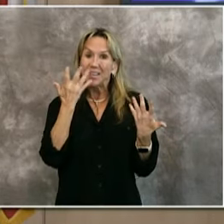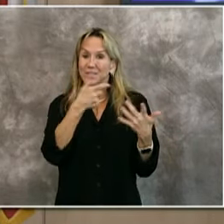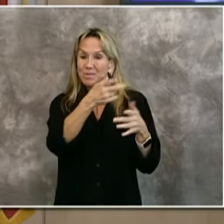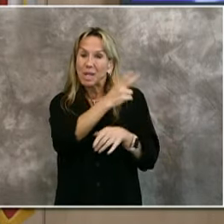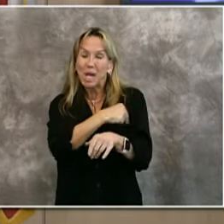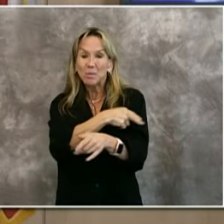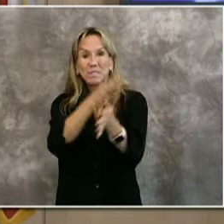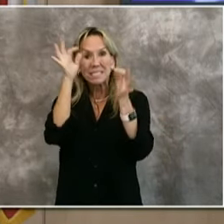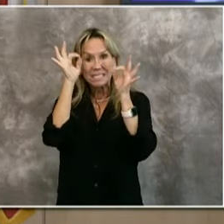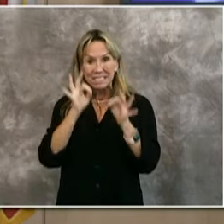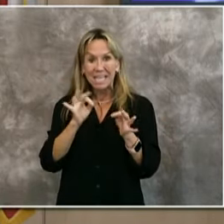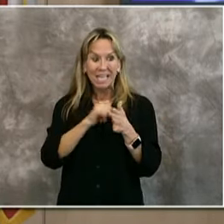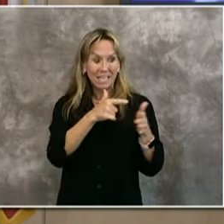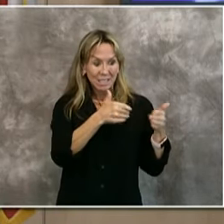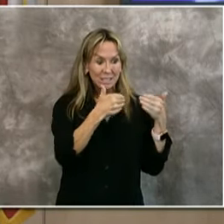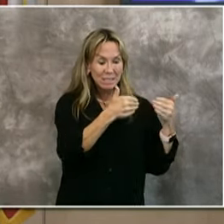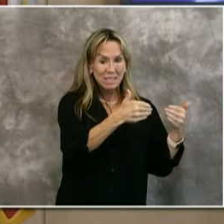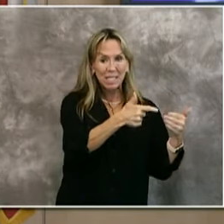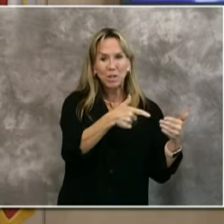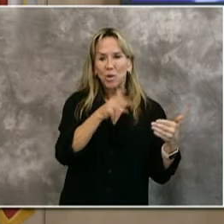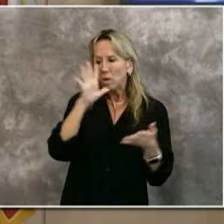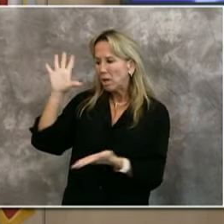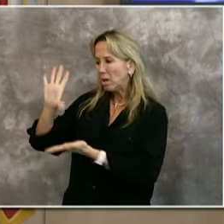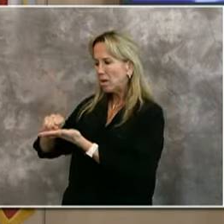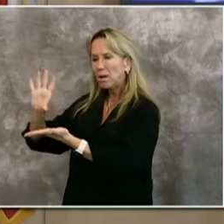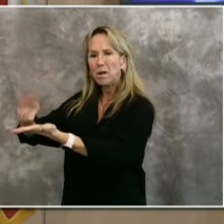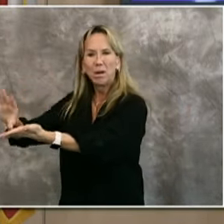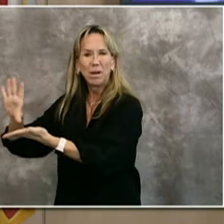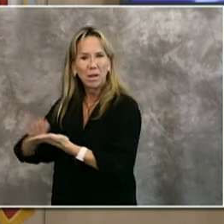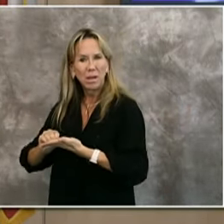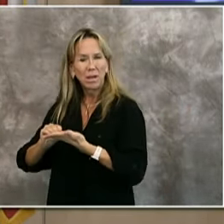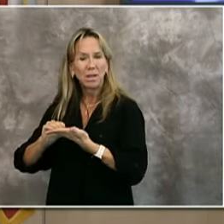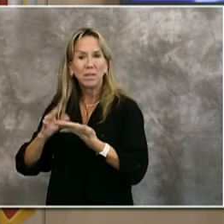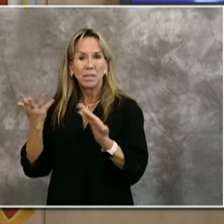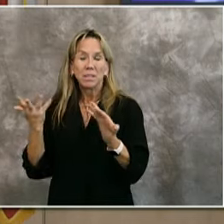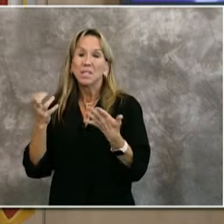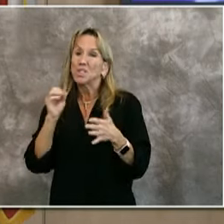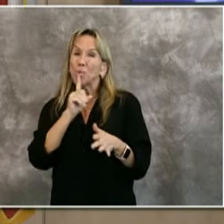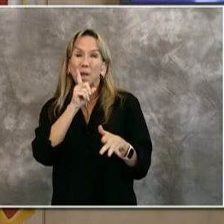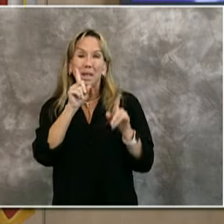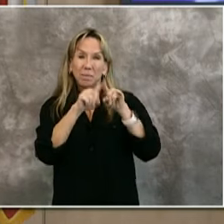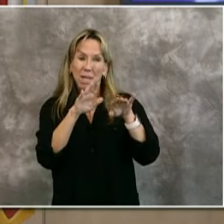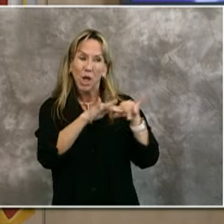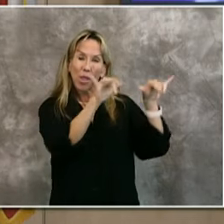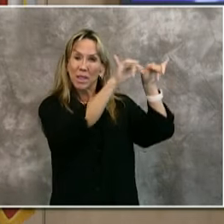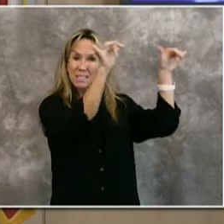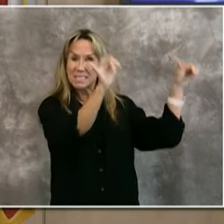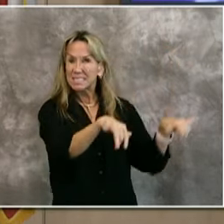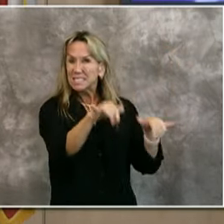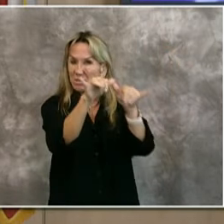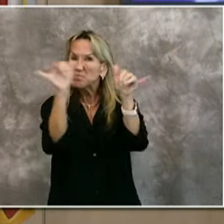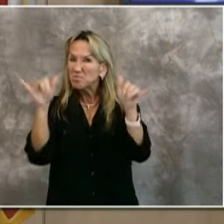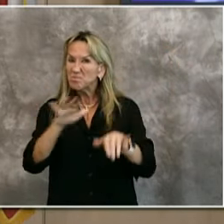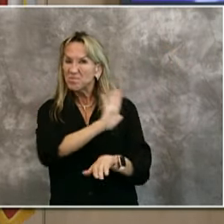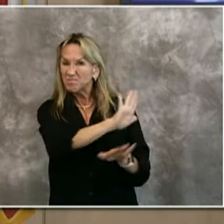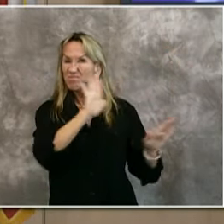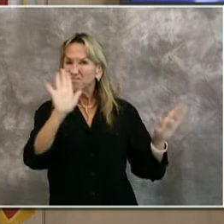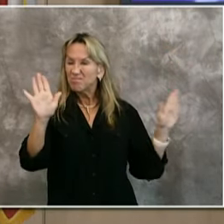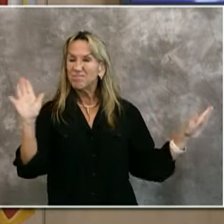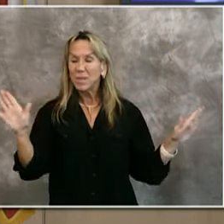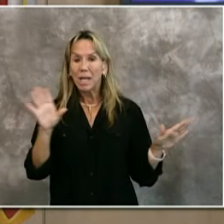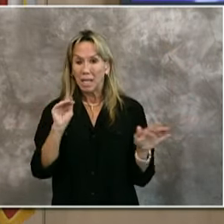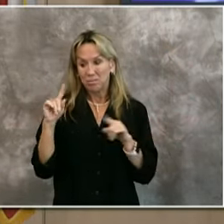for COVID patients is really a system-by-system thing. And really the hospitals are doing a great job of actually managing